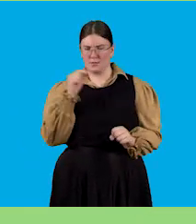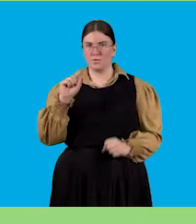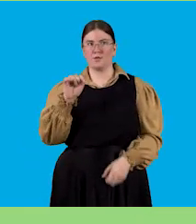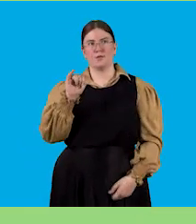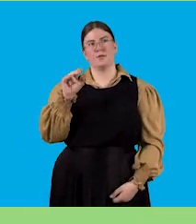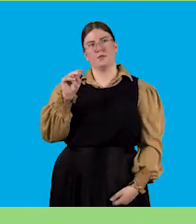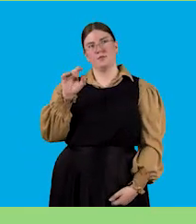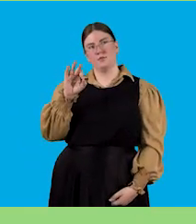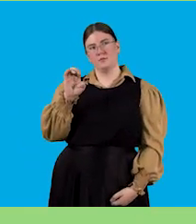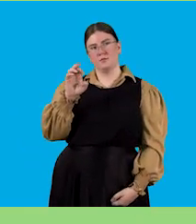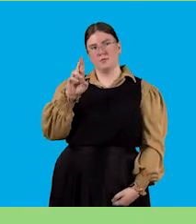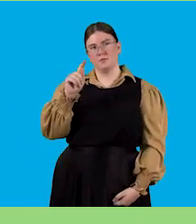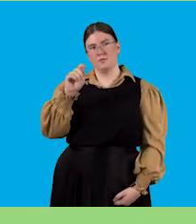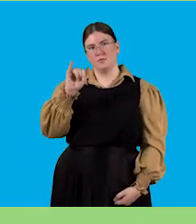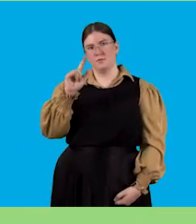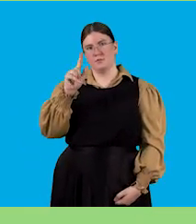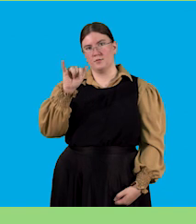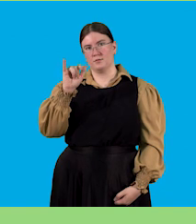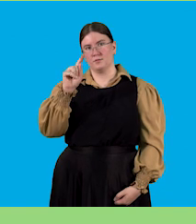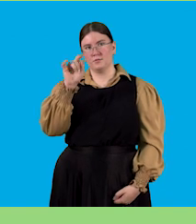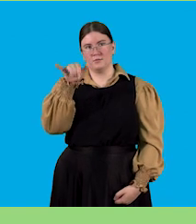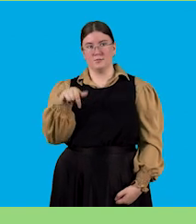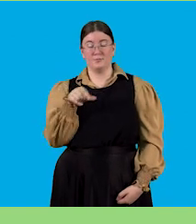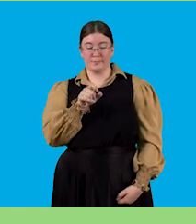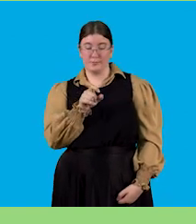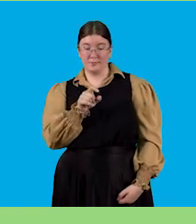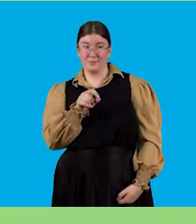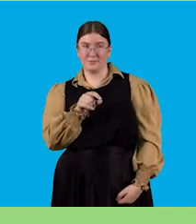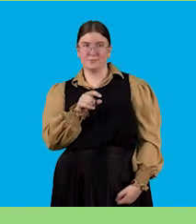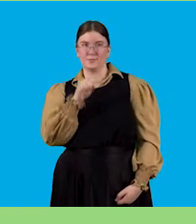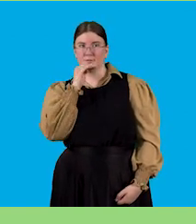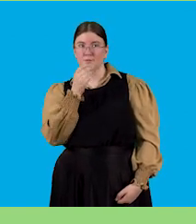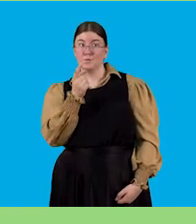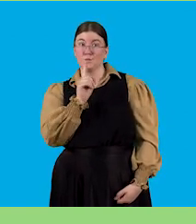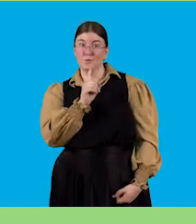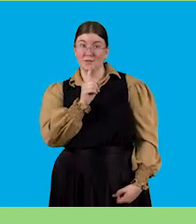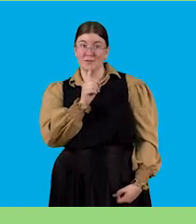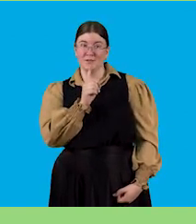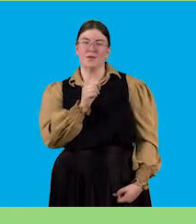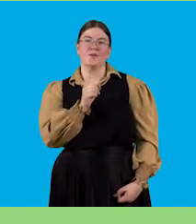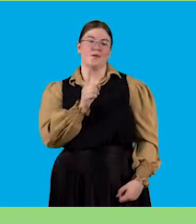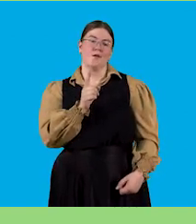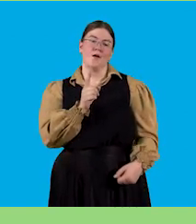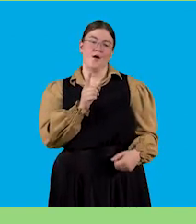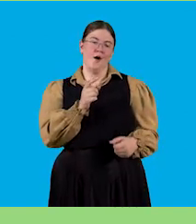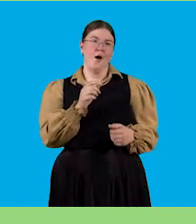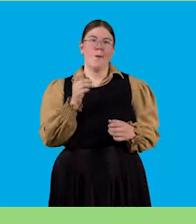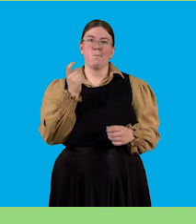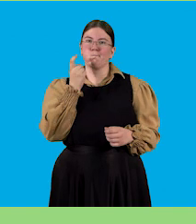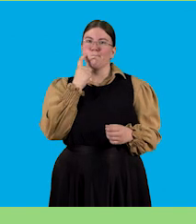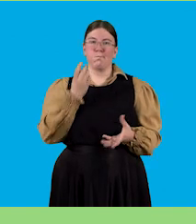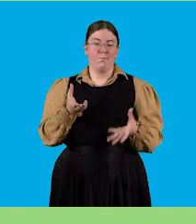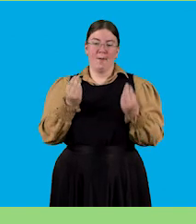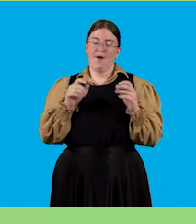system is known as infertility. This can be defined or is characterized by the inability